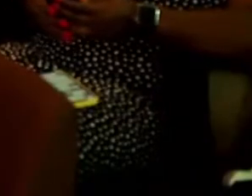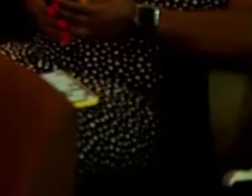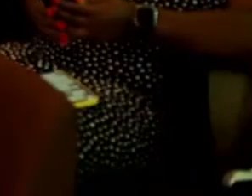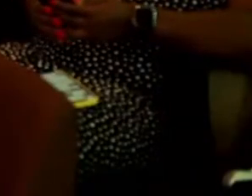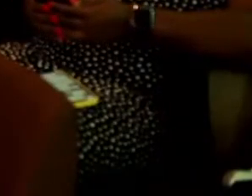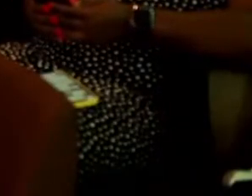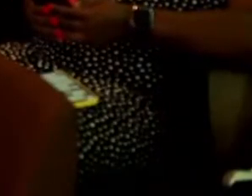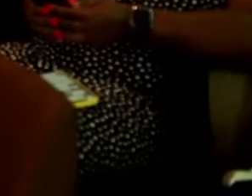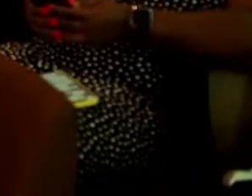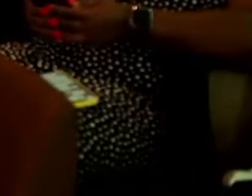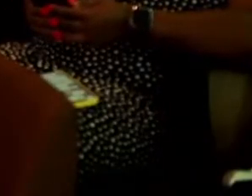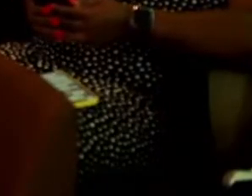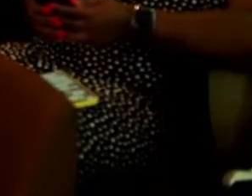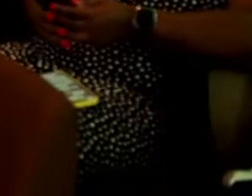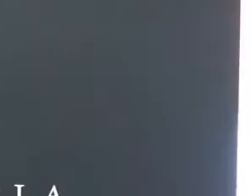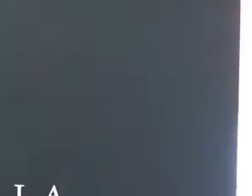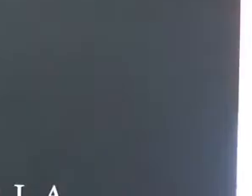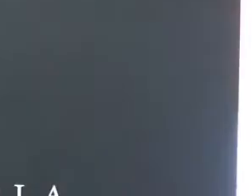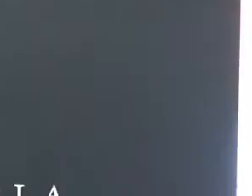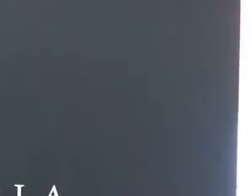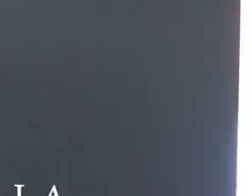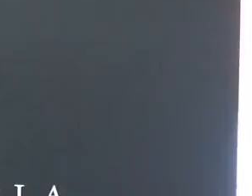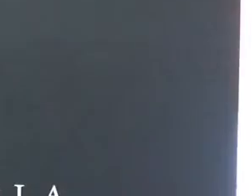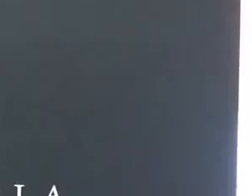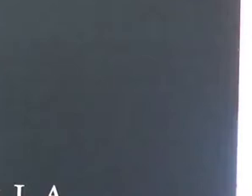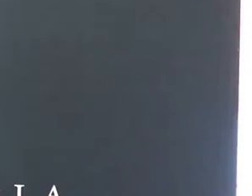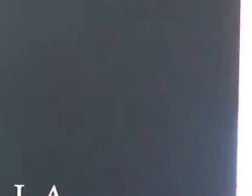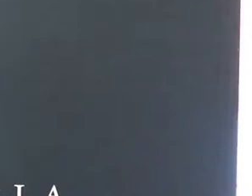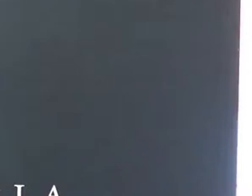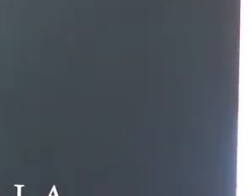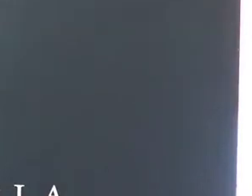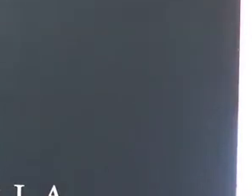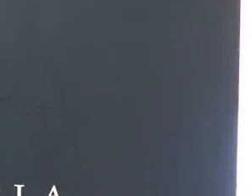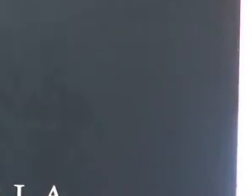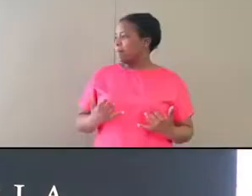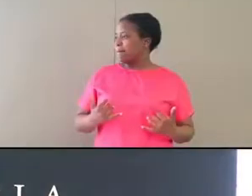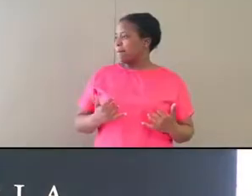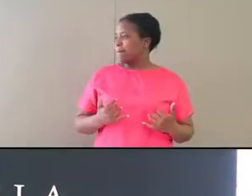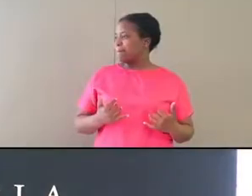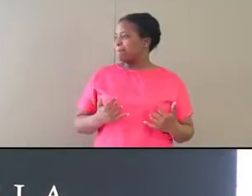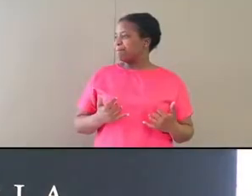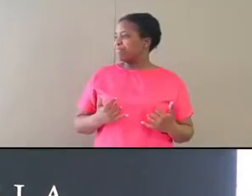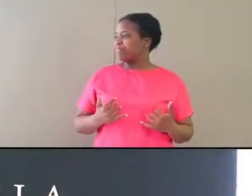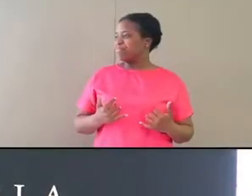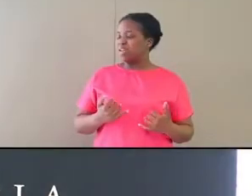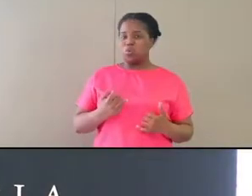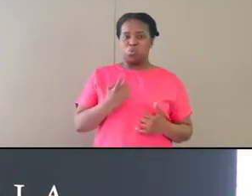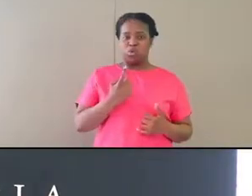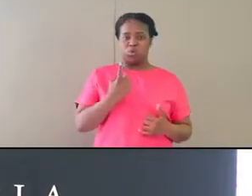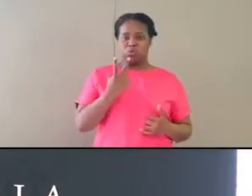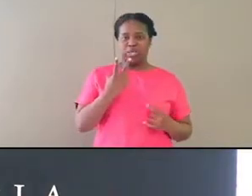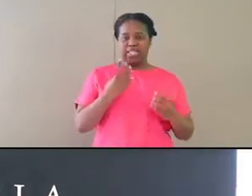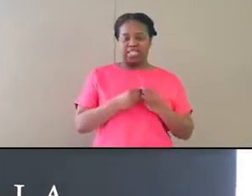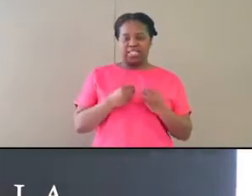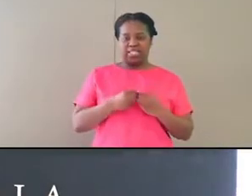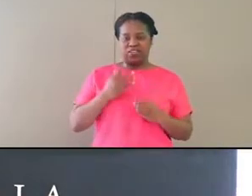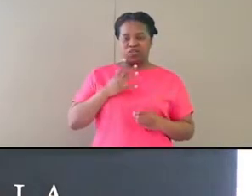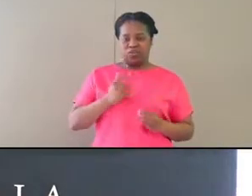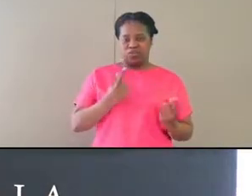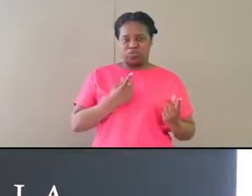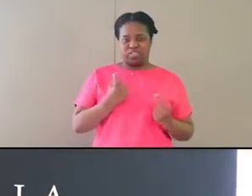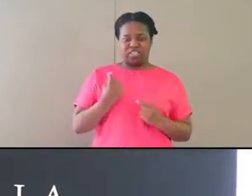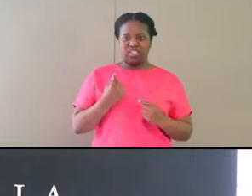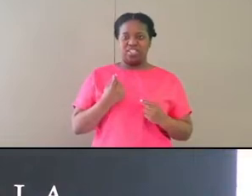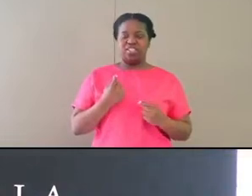way. I can guarantee you. So thank you very much. Now, I'm going to ask, there are one or two things I'd like to do. Firstly,